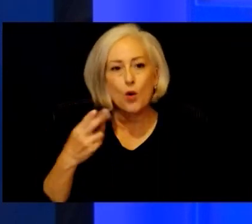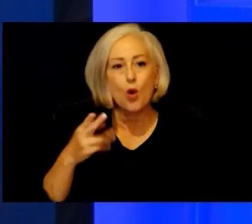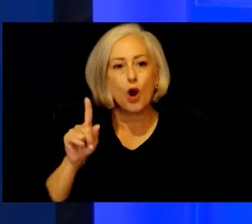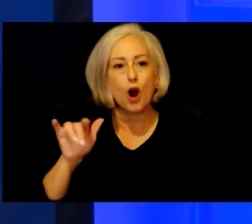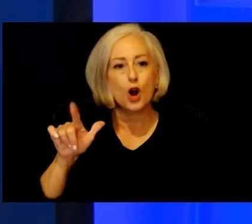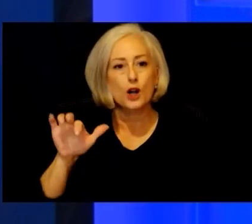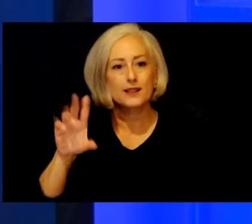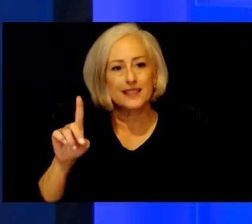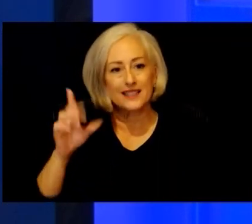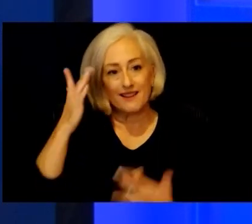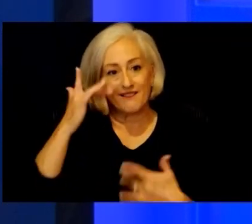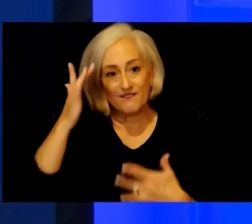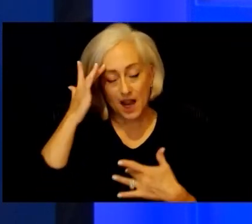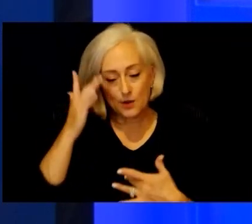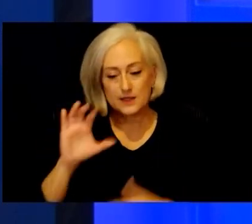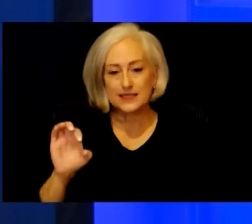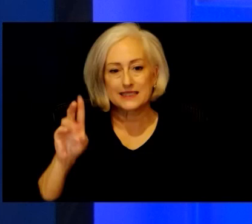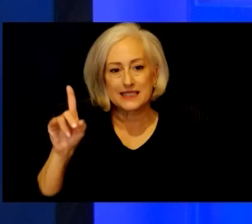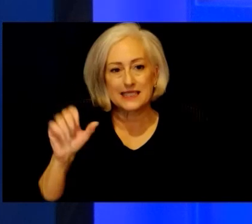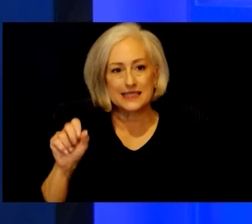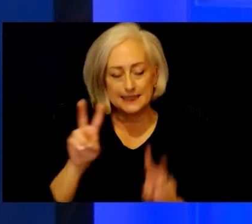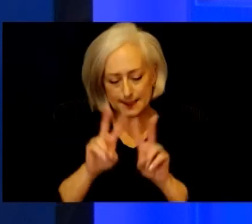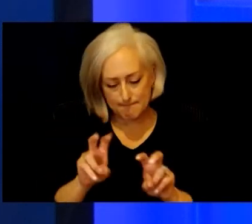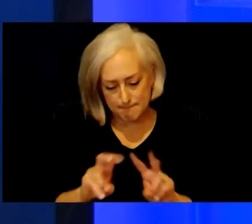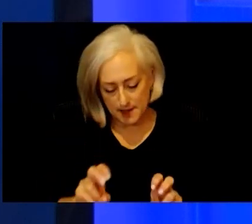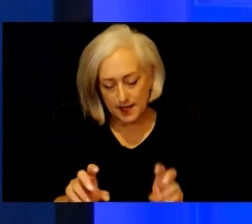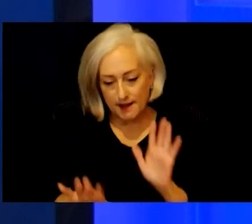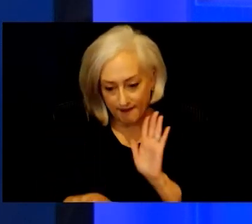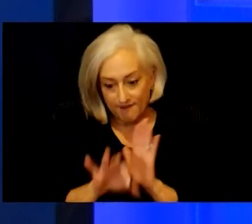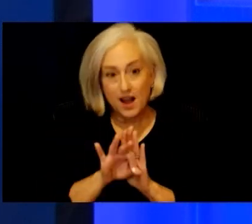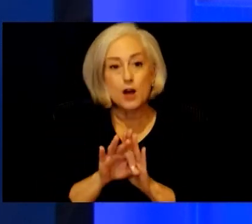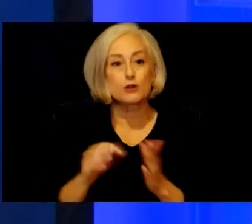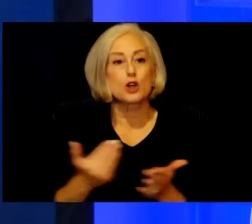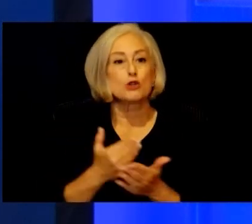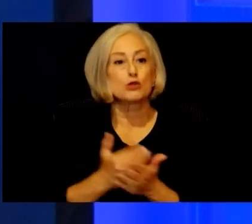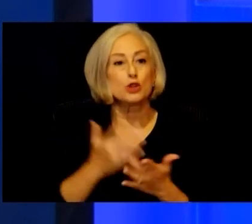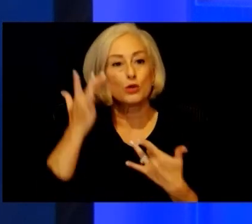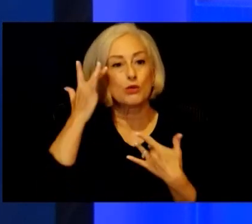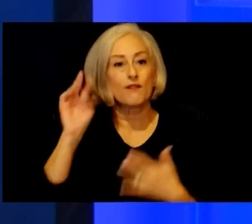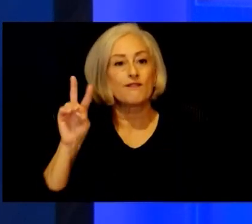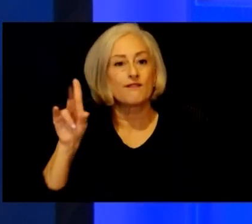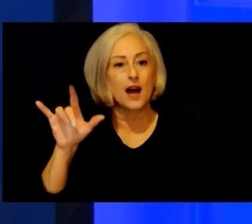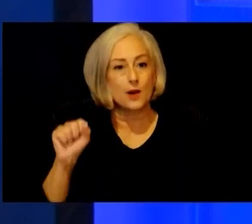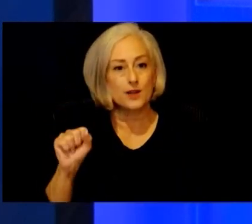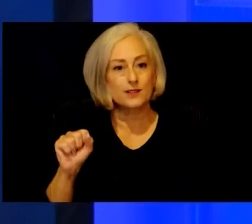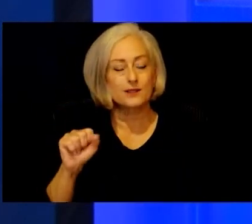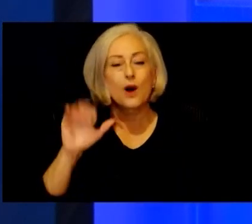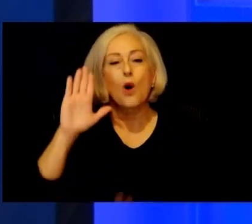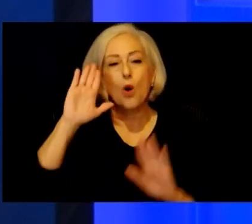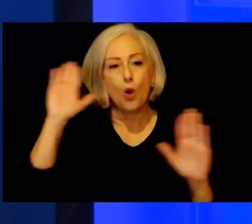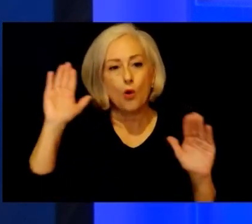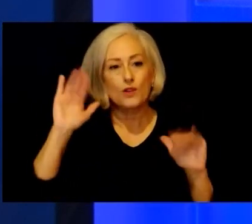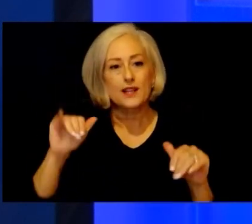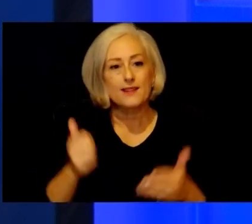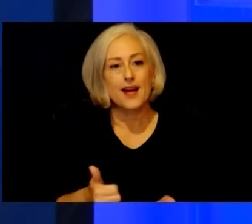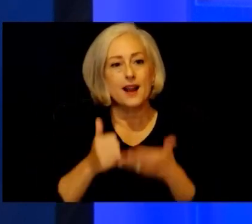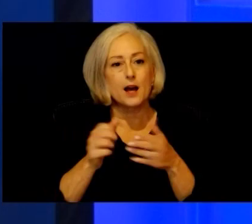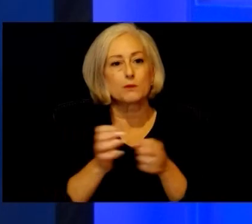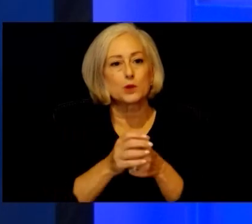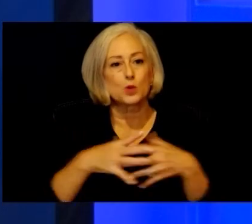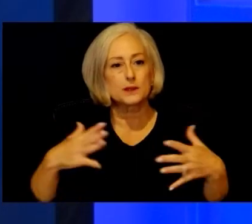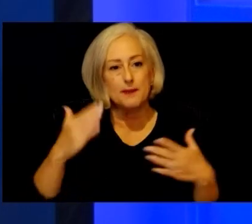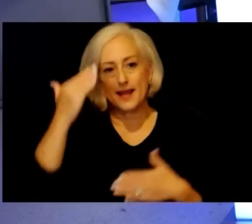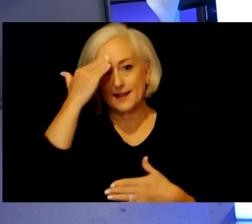initial analysis and discovered that it was a new virus. So hopefully that will just continue to expand our knowledge about these